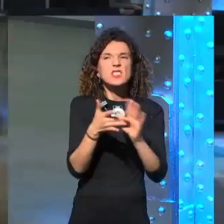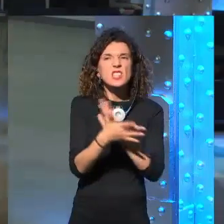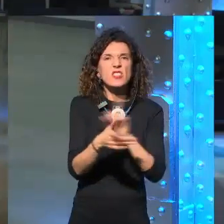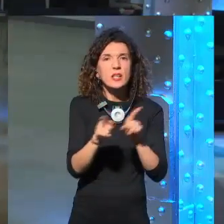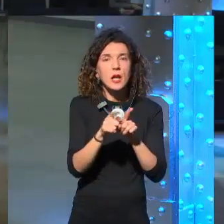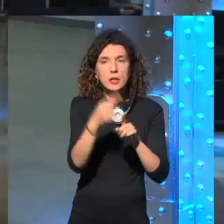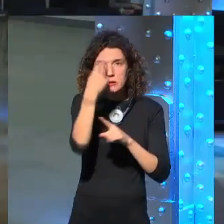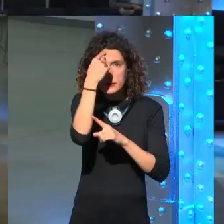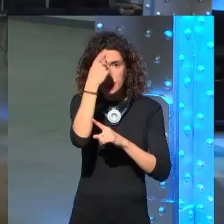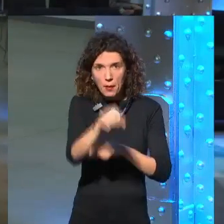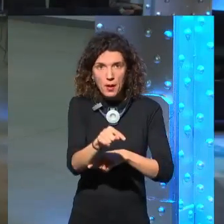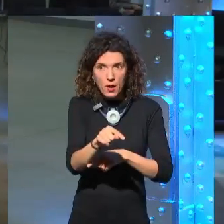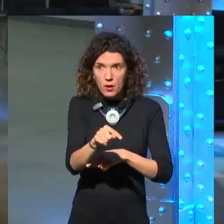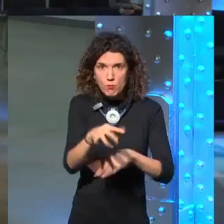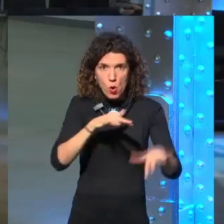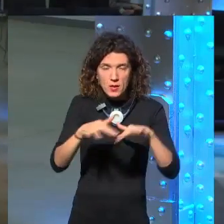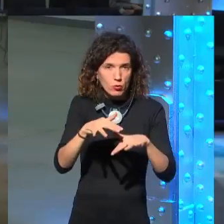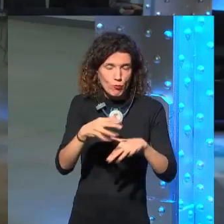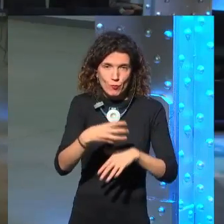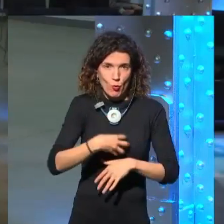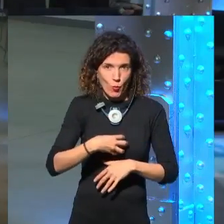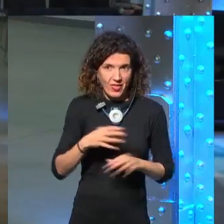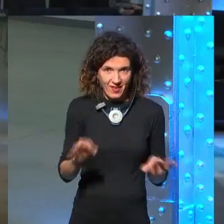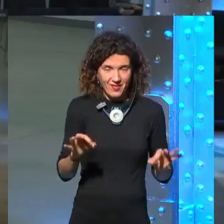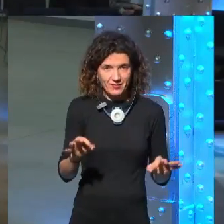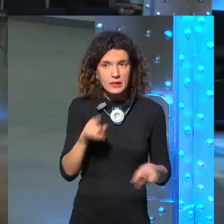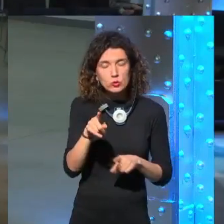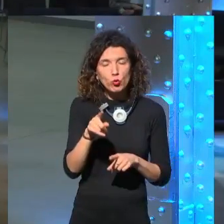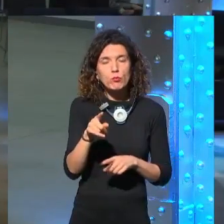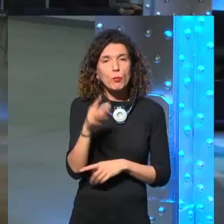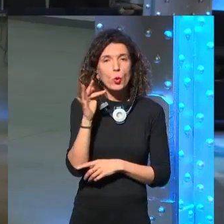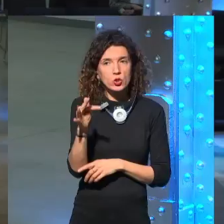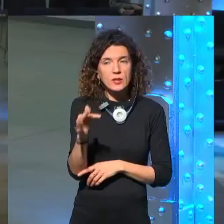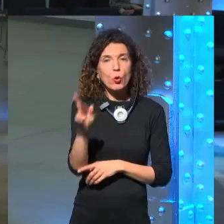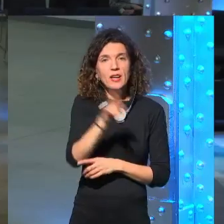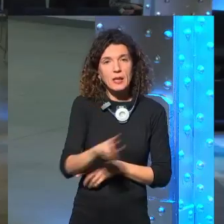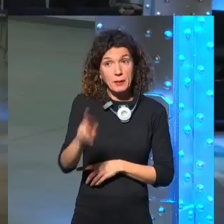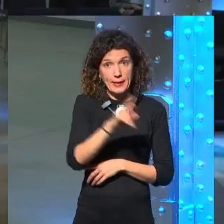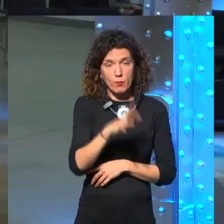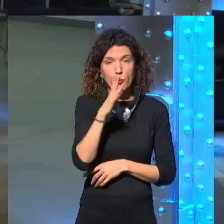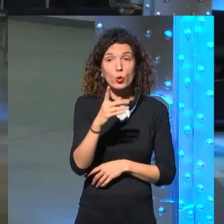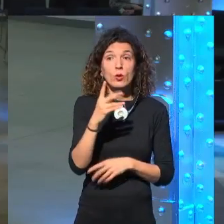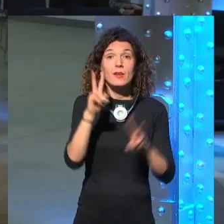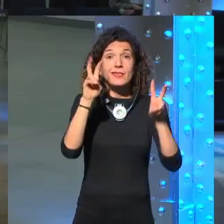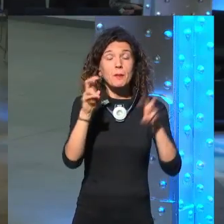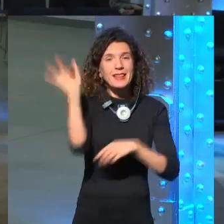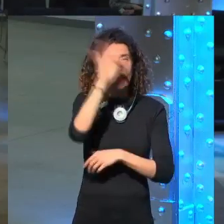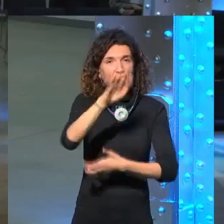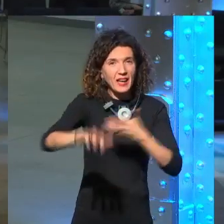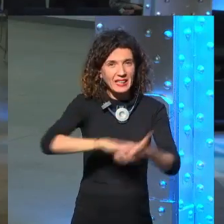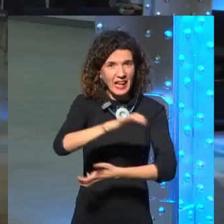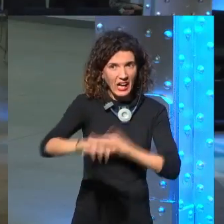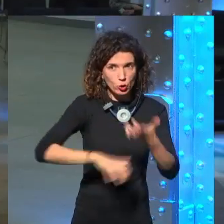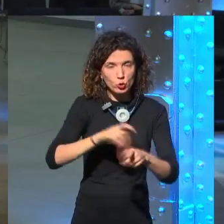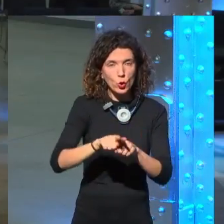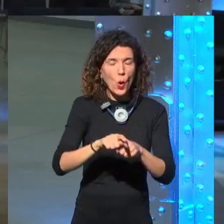one over here so you get a look. Now, in fact, it's quite good that I'm repeating it because one of the points about chaos theory is that it's very